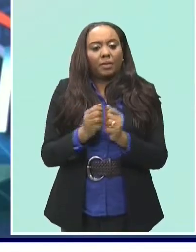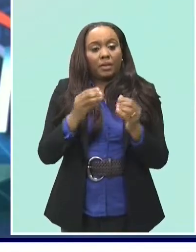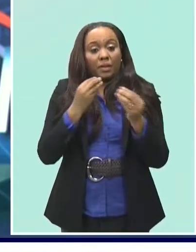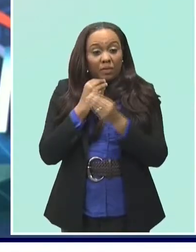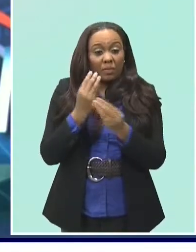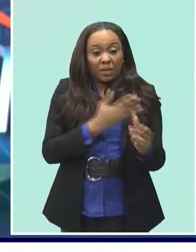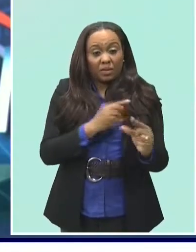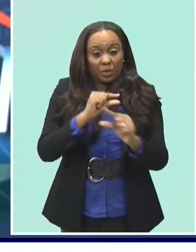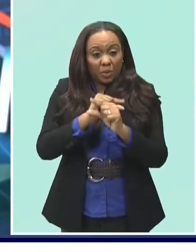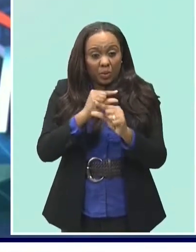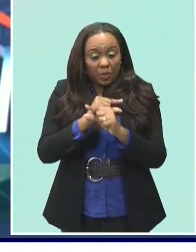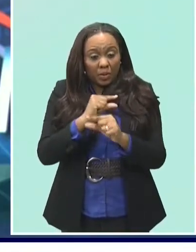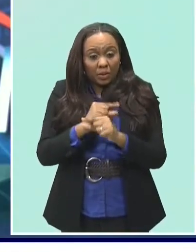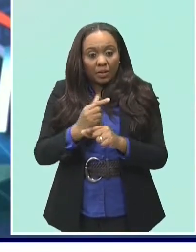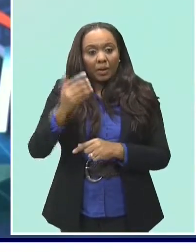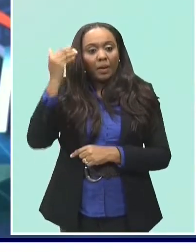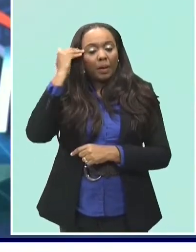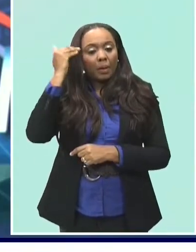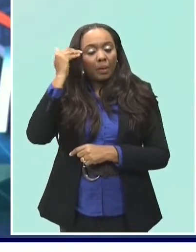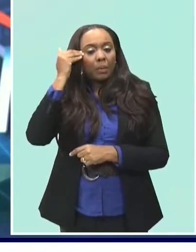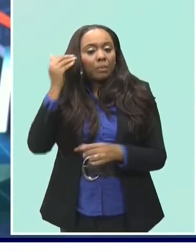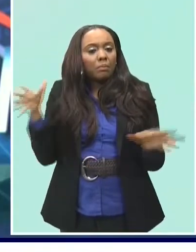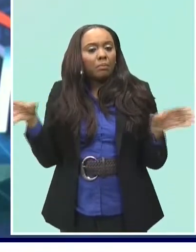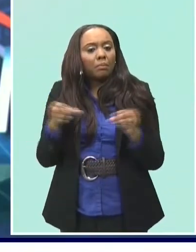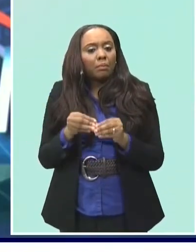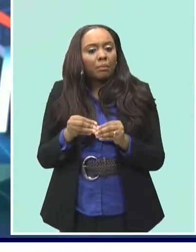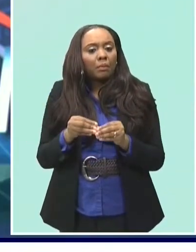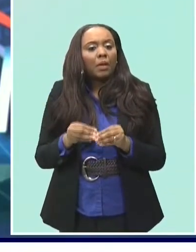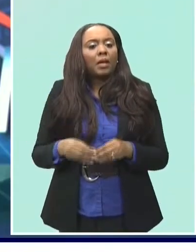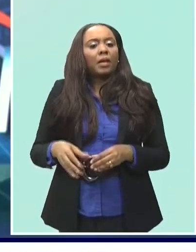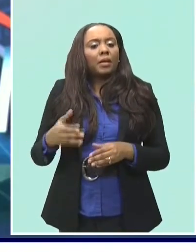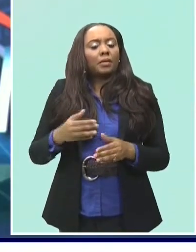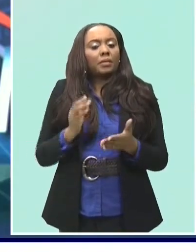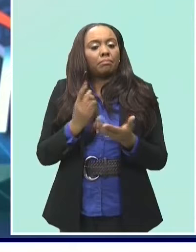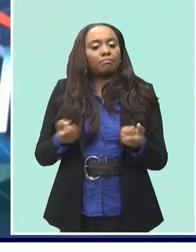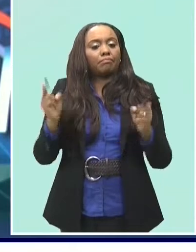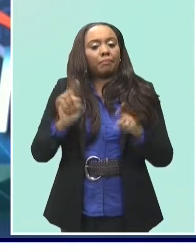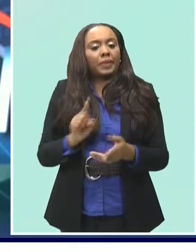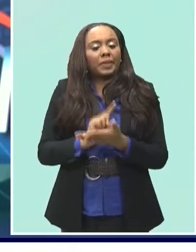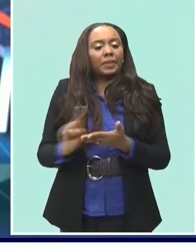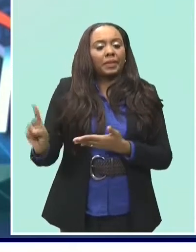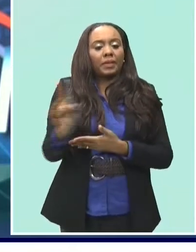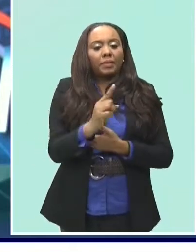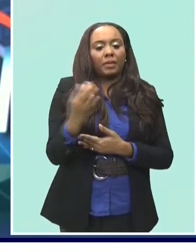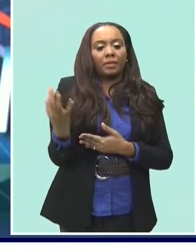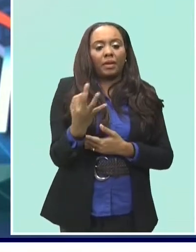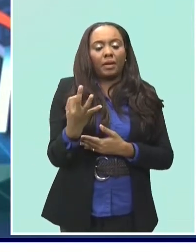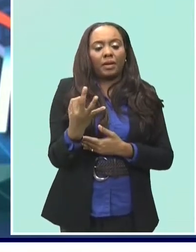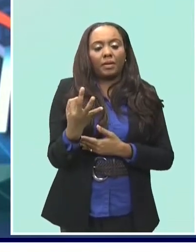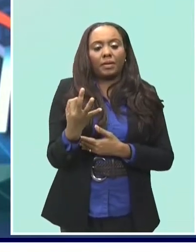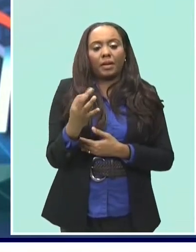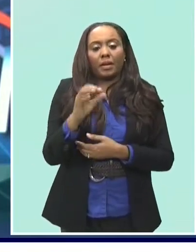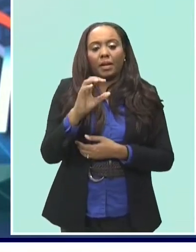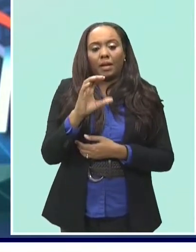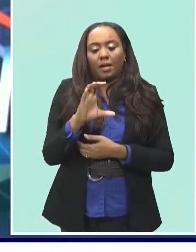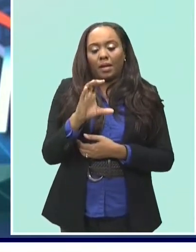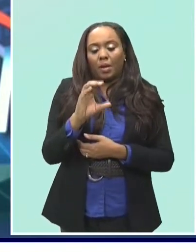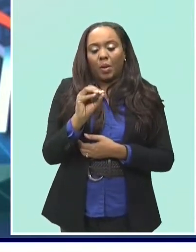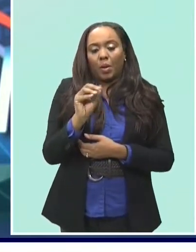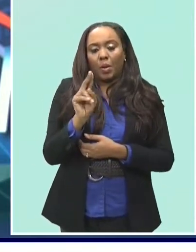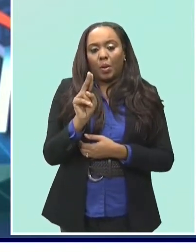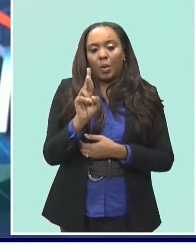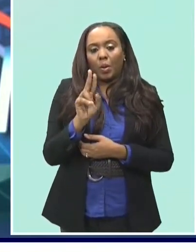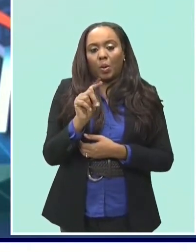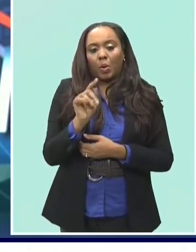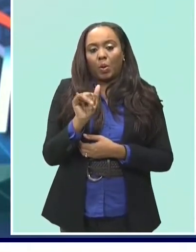security and cybersecurity awareness seminar entitled Hackers Halted. Now, it comes off next Friday at the Courtyard Marriott.